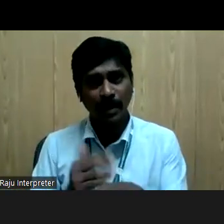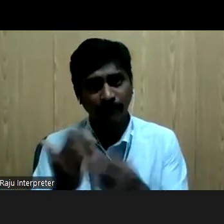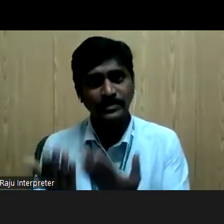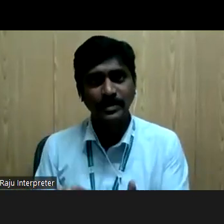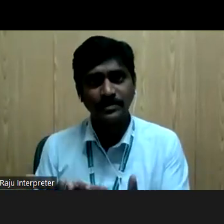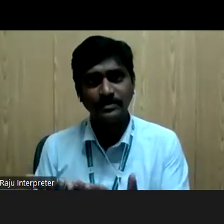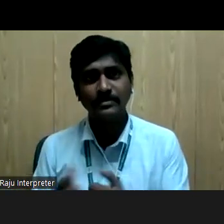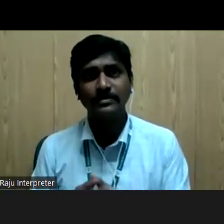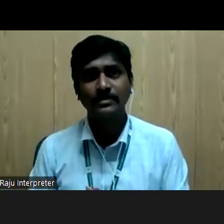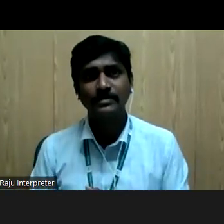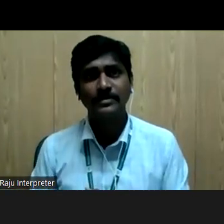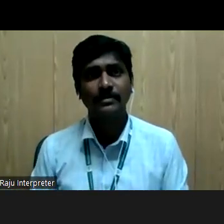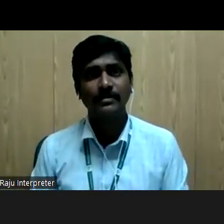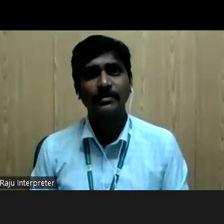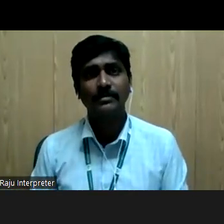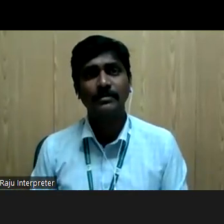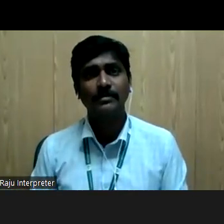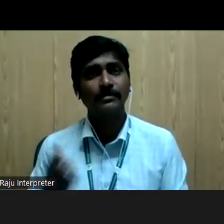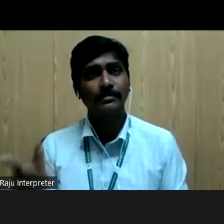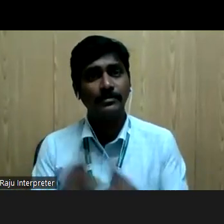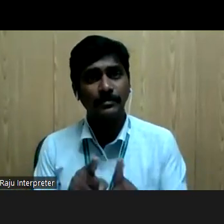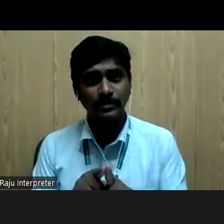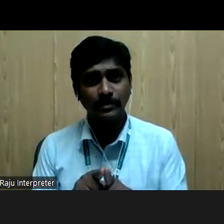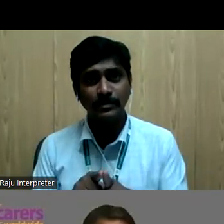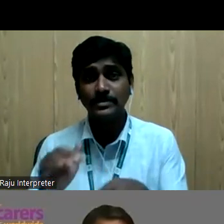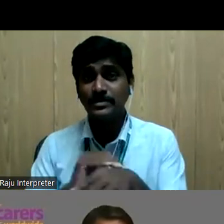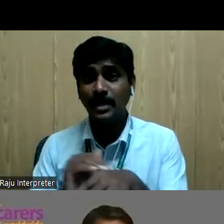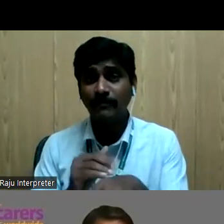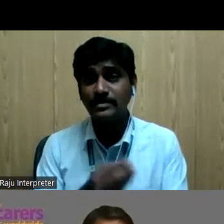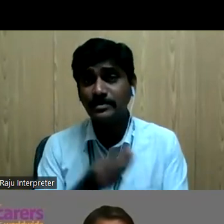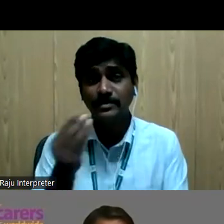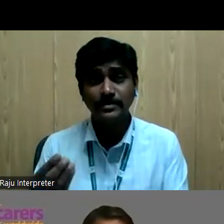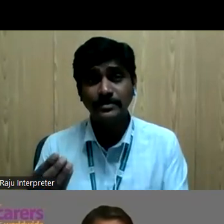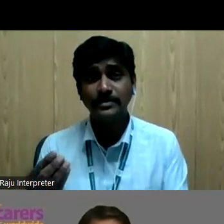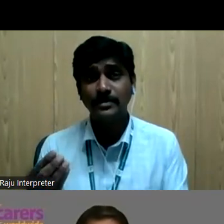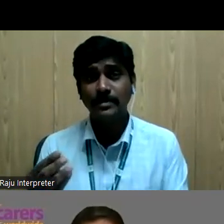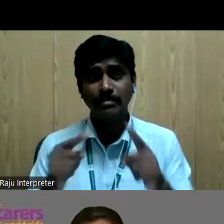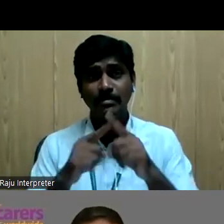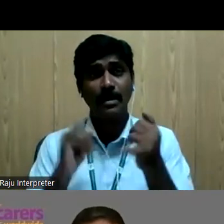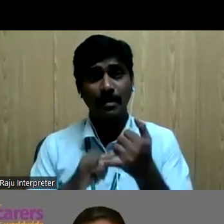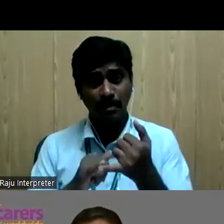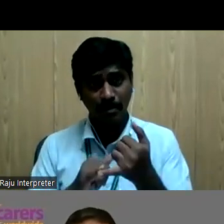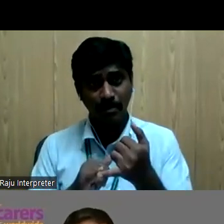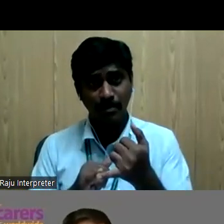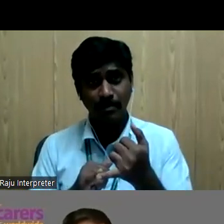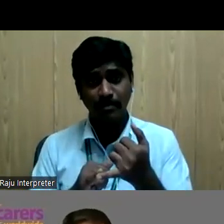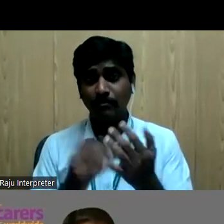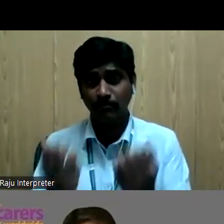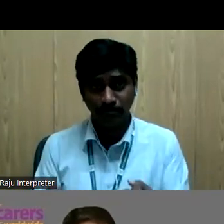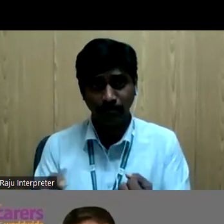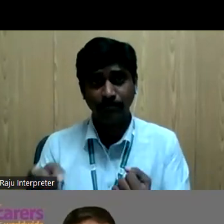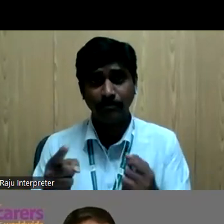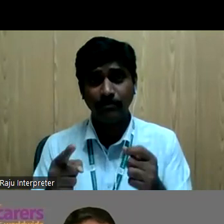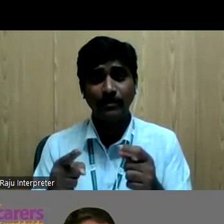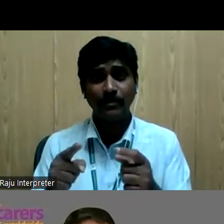this also can be added in our compendium about the services which are providing in our Telangana state. And again, we do